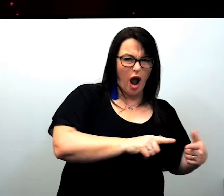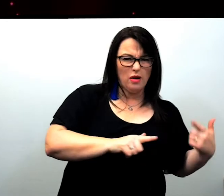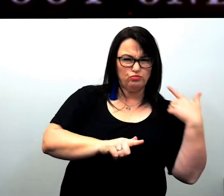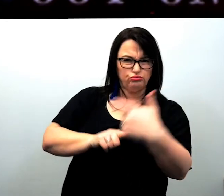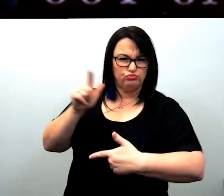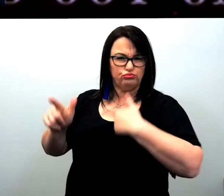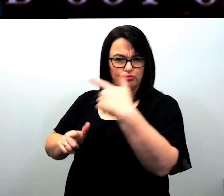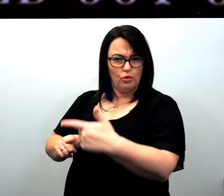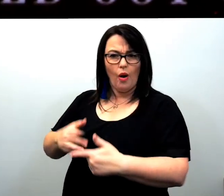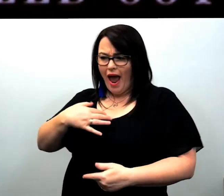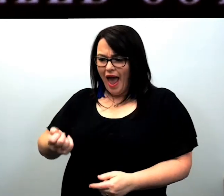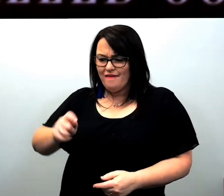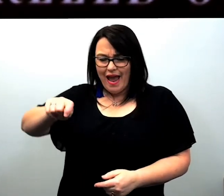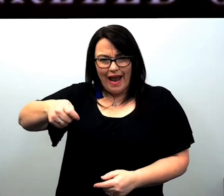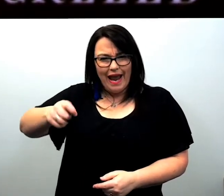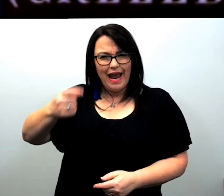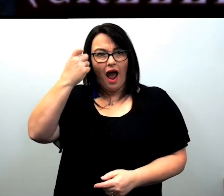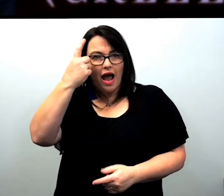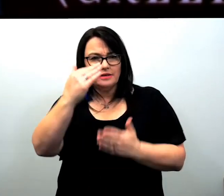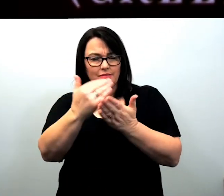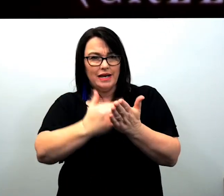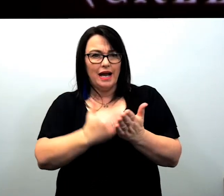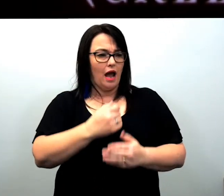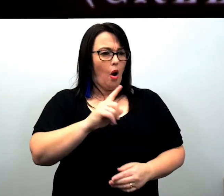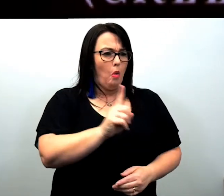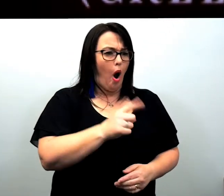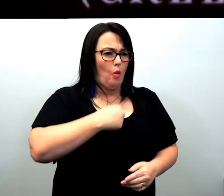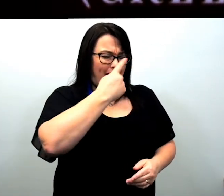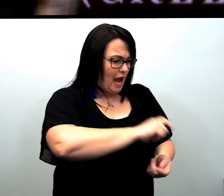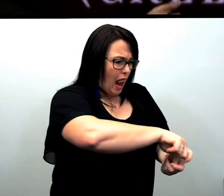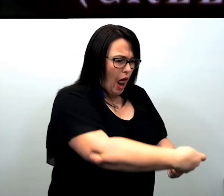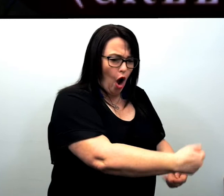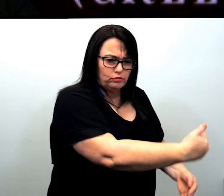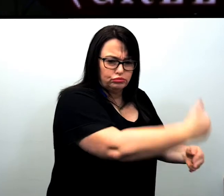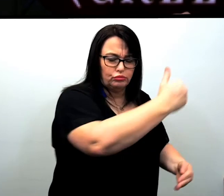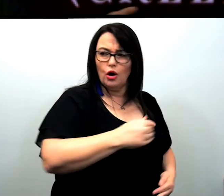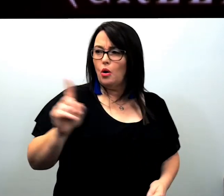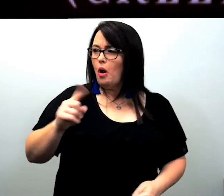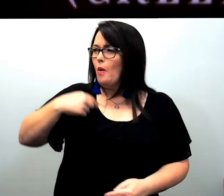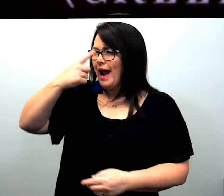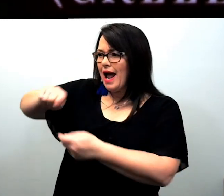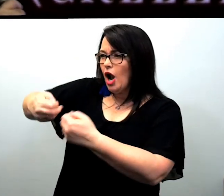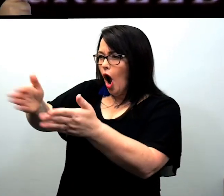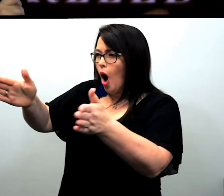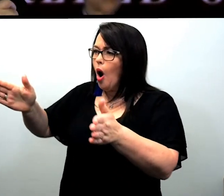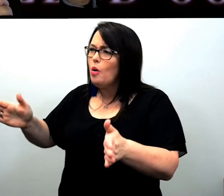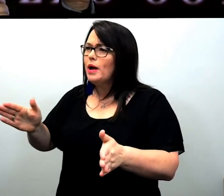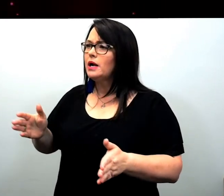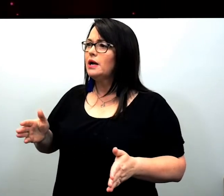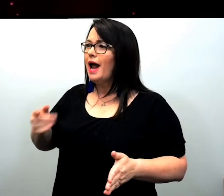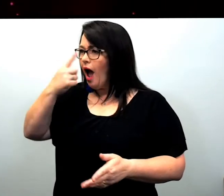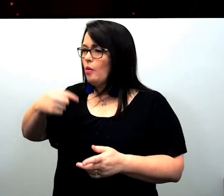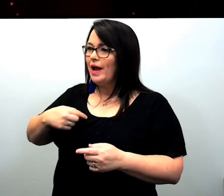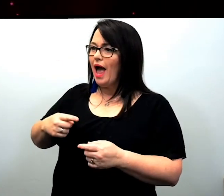I'll get you a key to open up heaven to be a answer to that situation. I'll give you the keys of